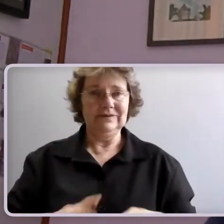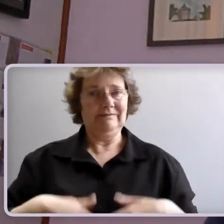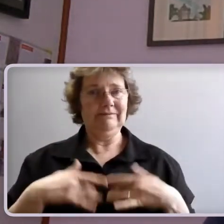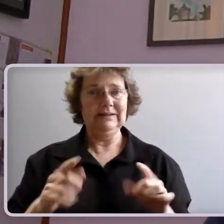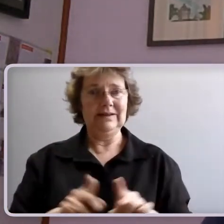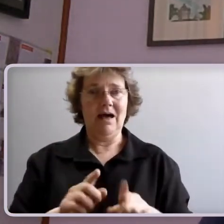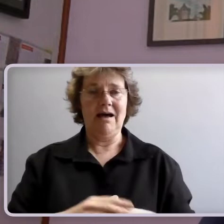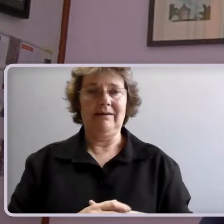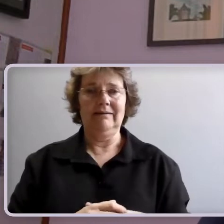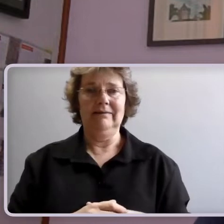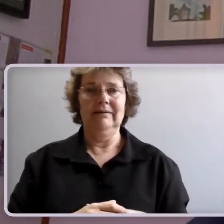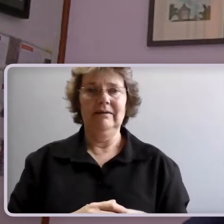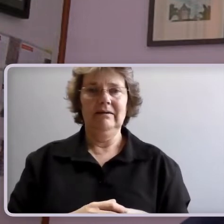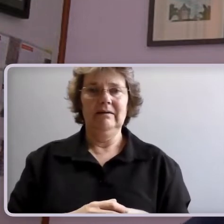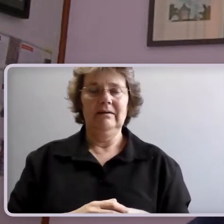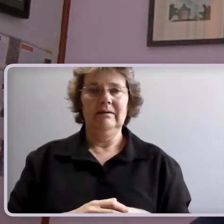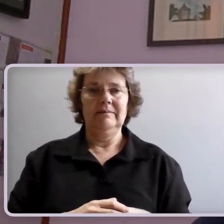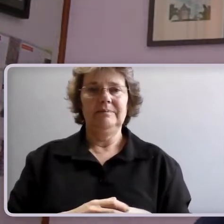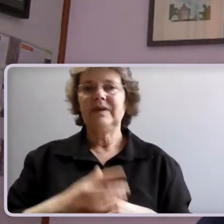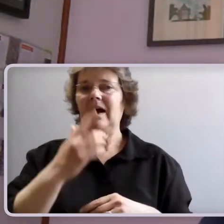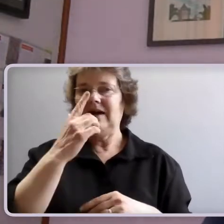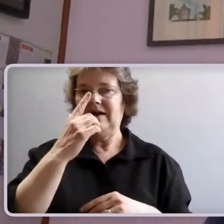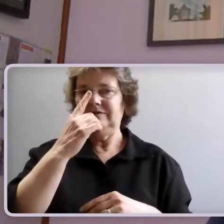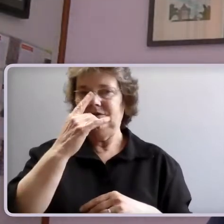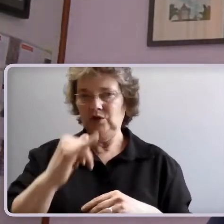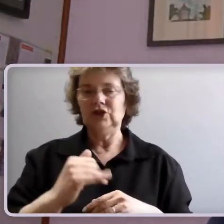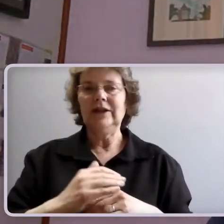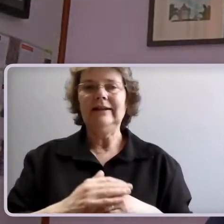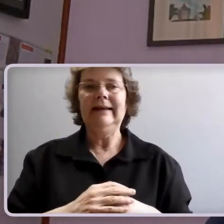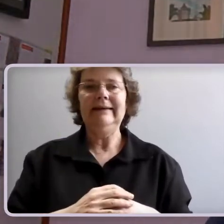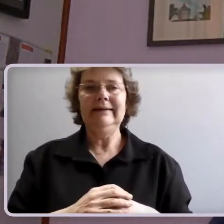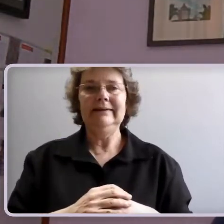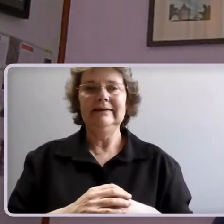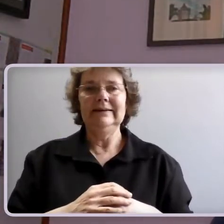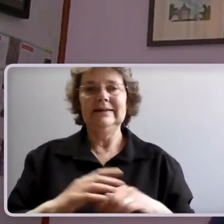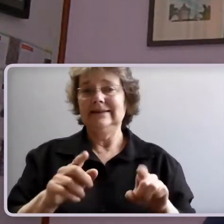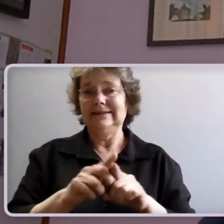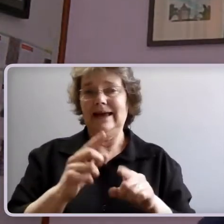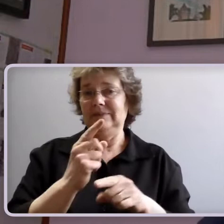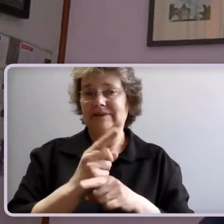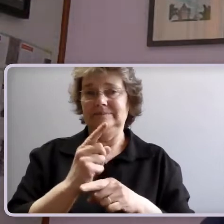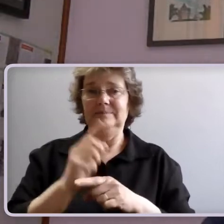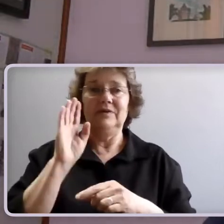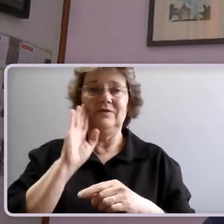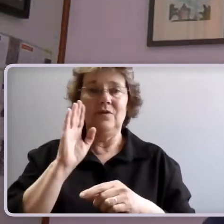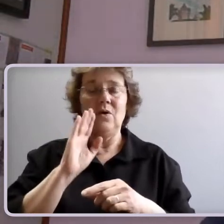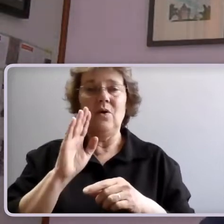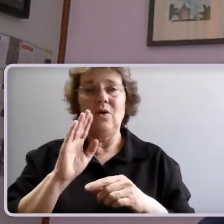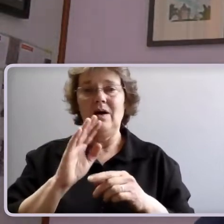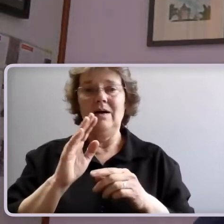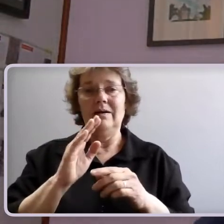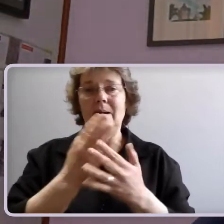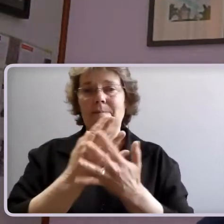Unfortunately, as stated earlier, multicultural community, though from Middle Eastern background, it's